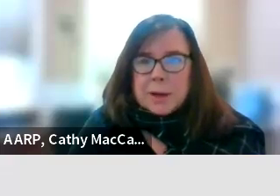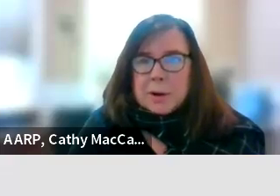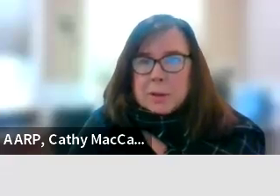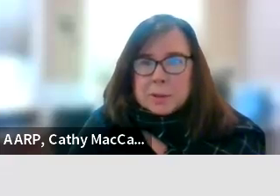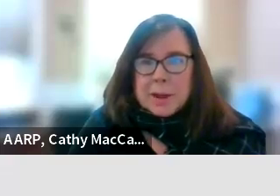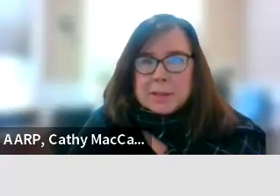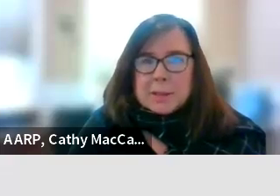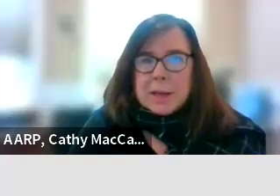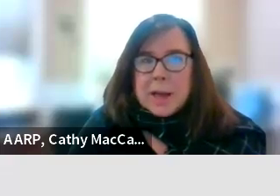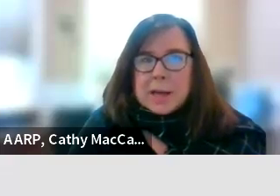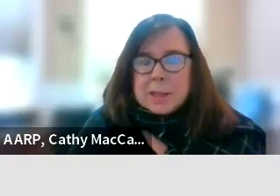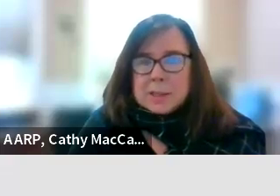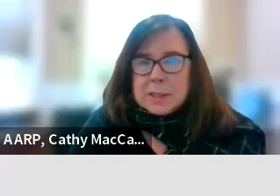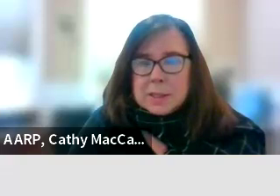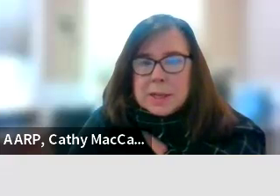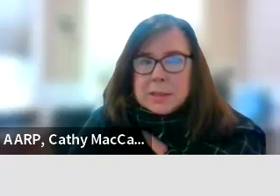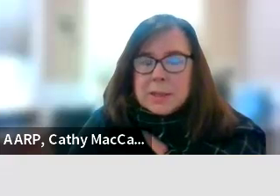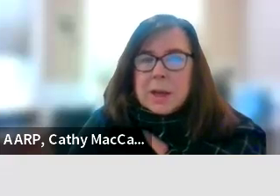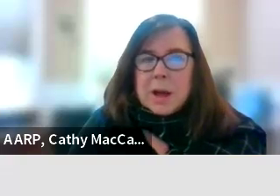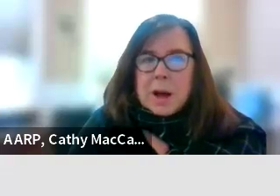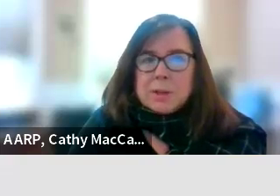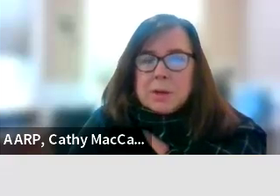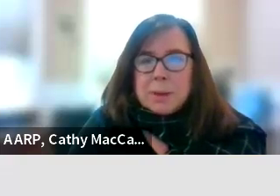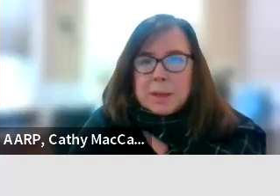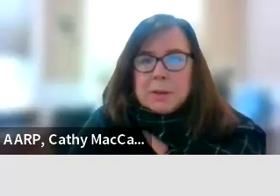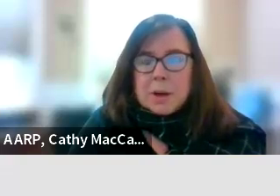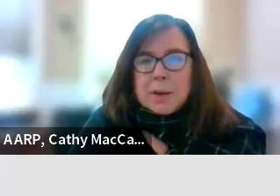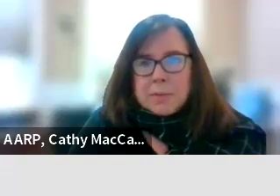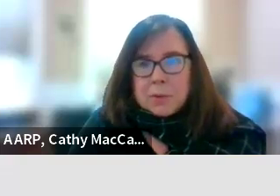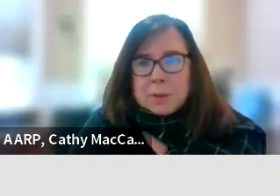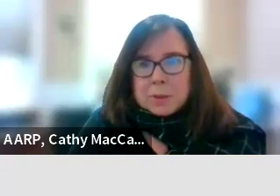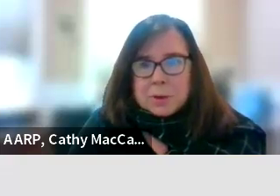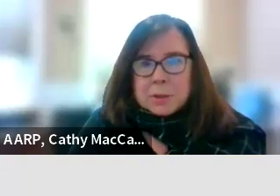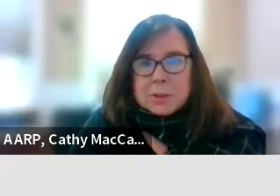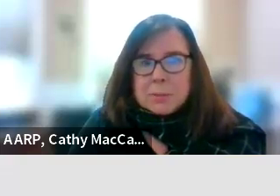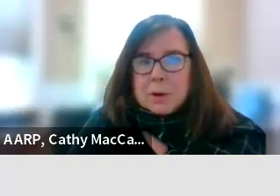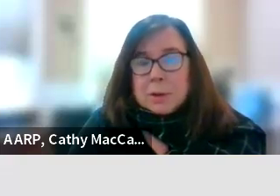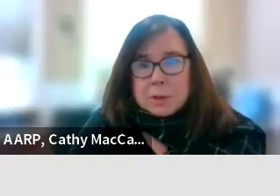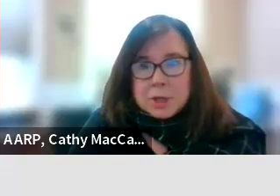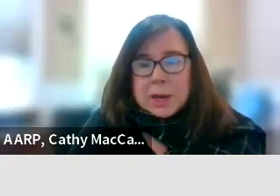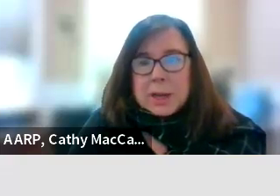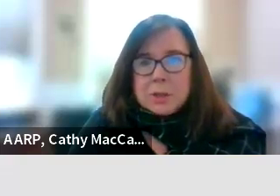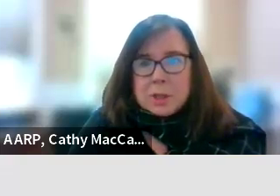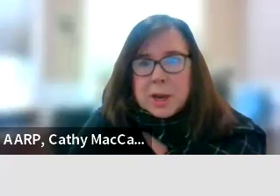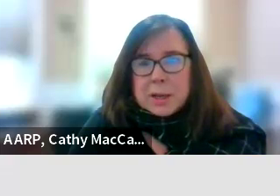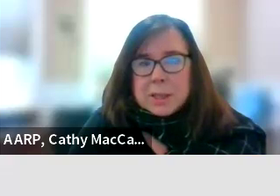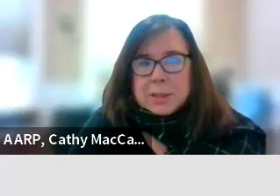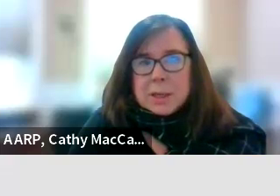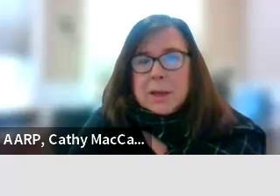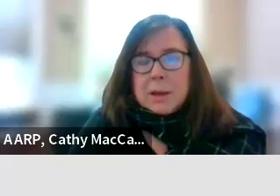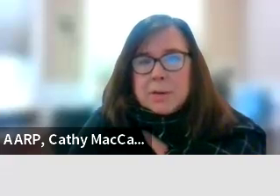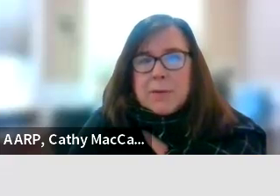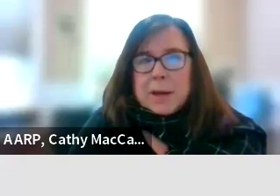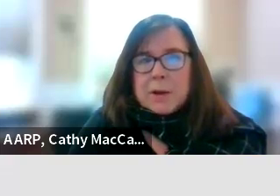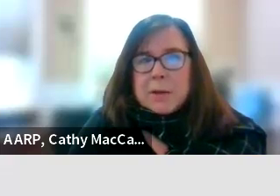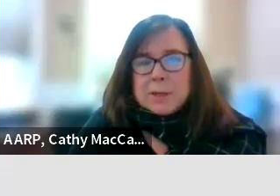medical provider also has access to these tests. Also, be an informed and alert consumer. Check into genetic